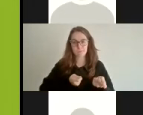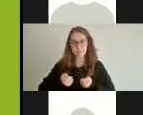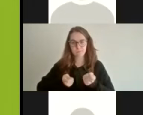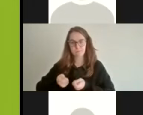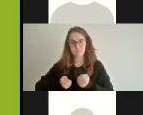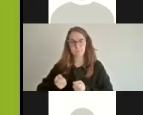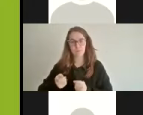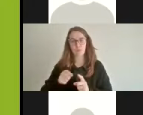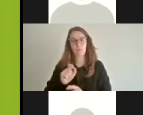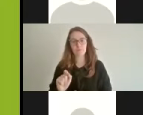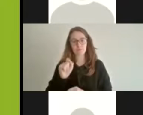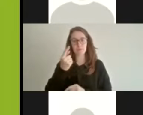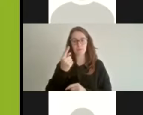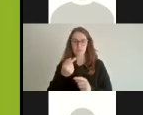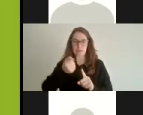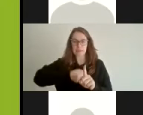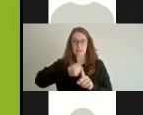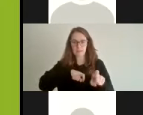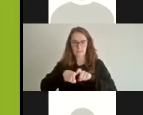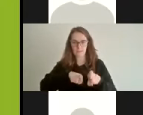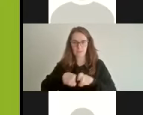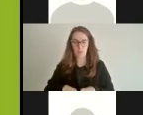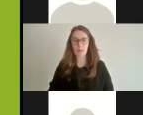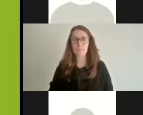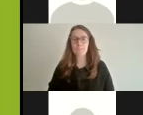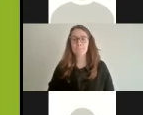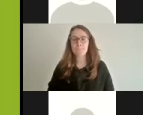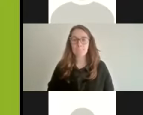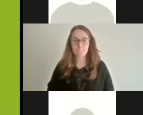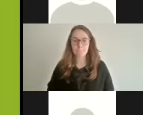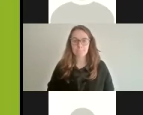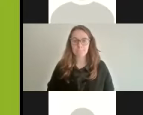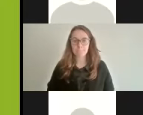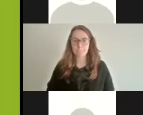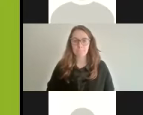juggling day in Szeged, sorry. And